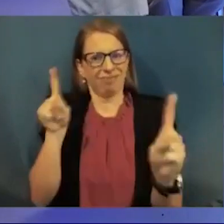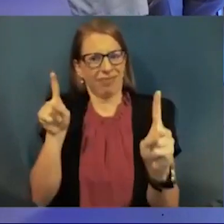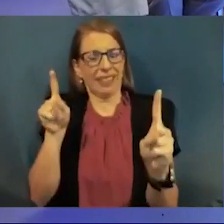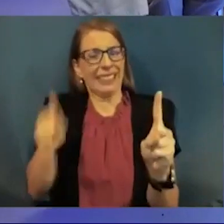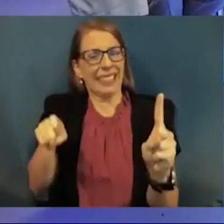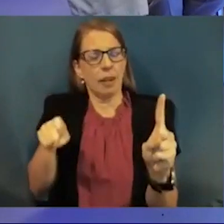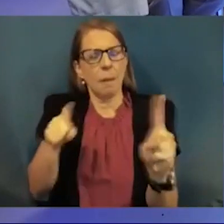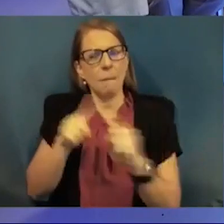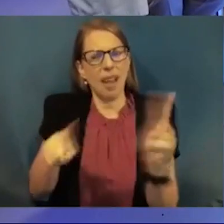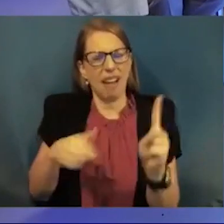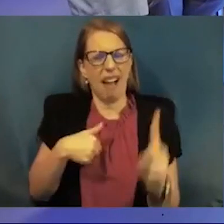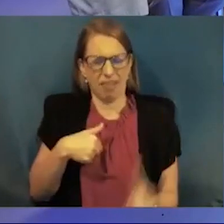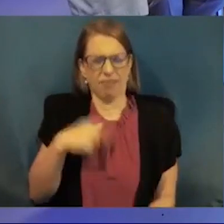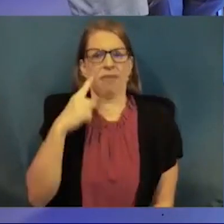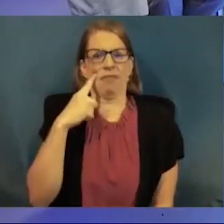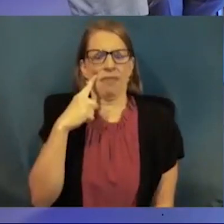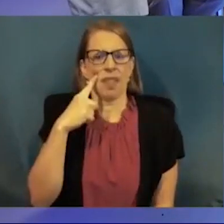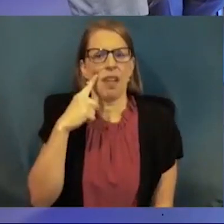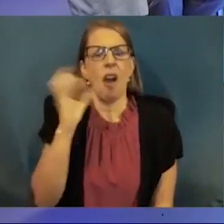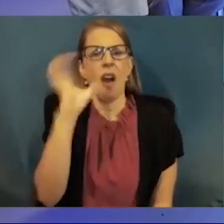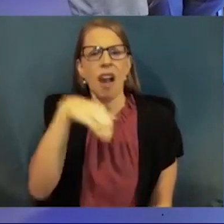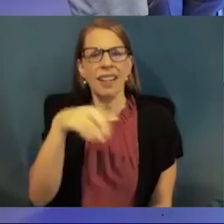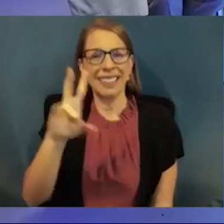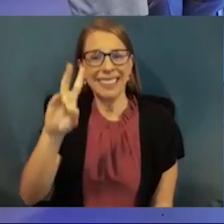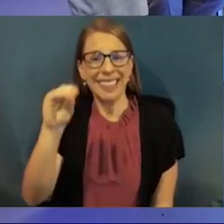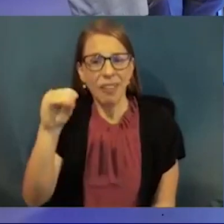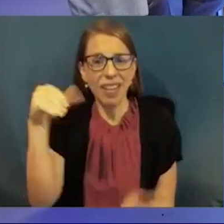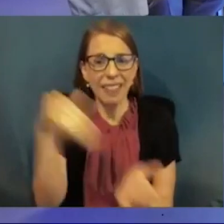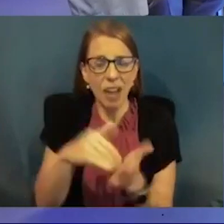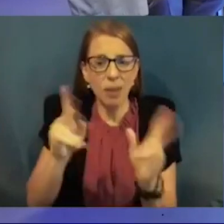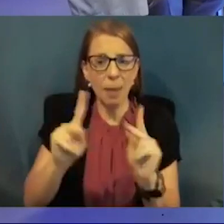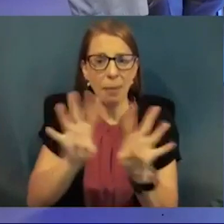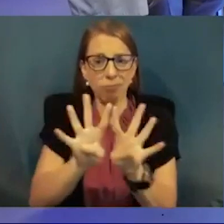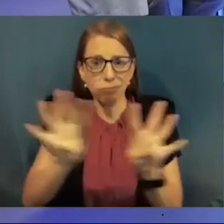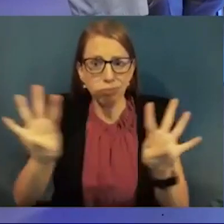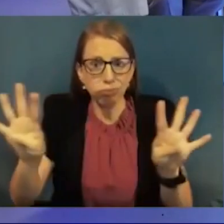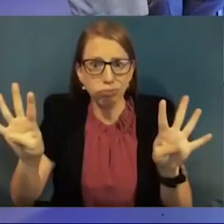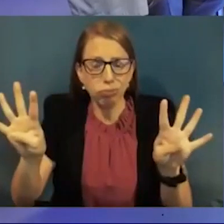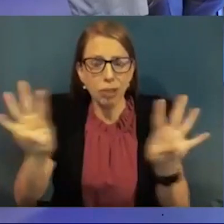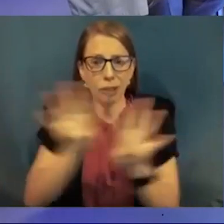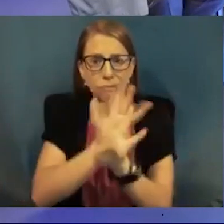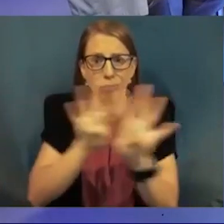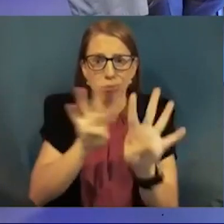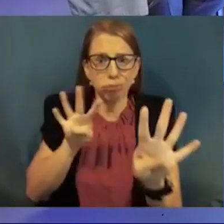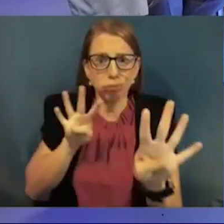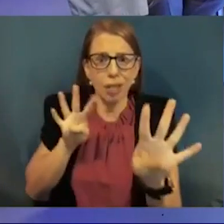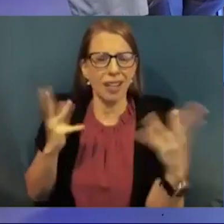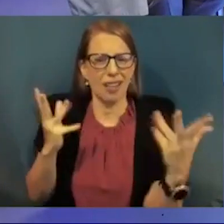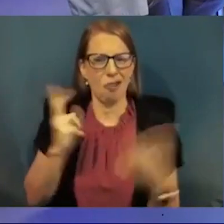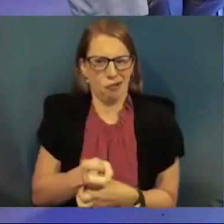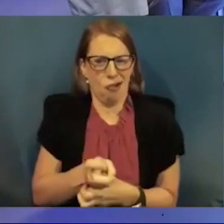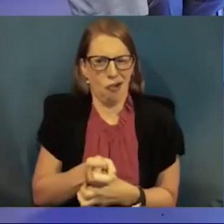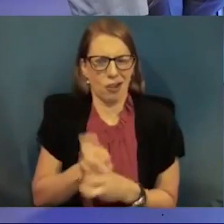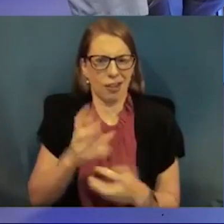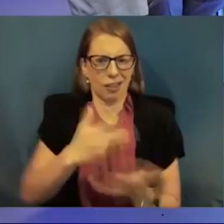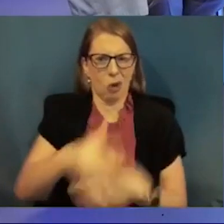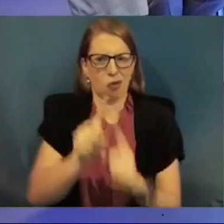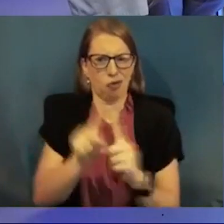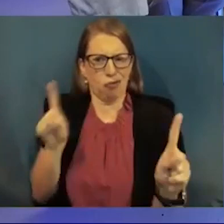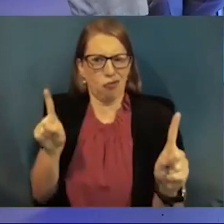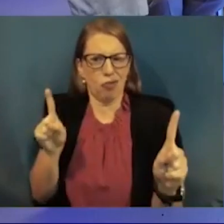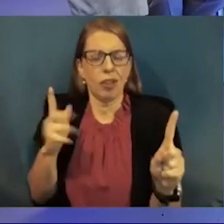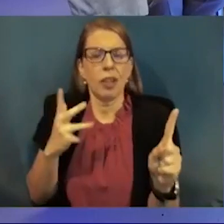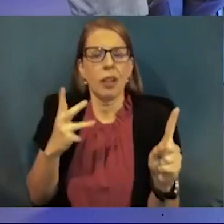that is that when you have 70,000 people shoulder to shoulder, it's a little hard. So what can people do? Obviously, they're